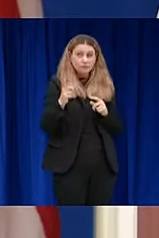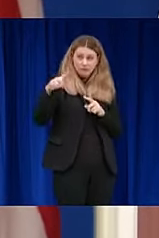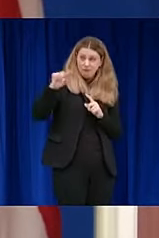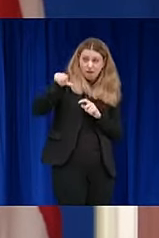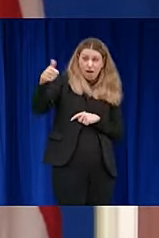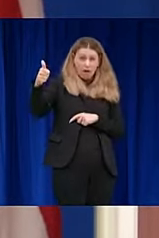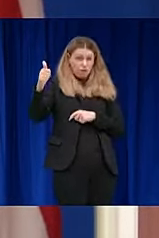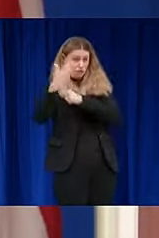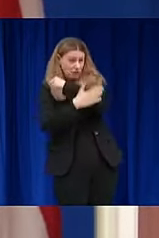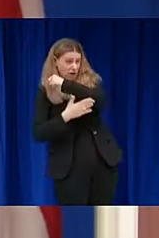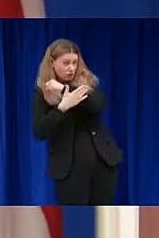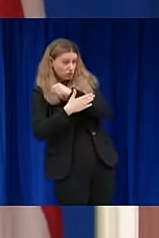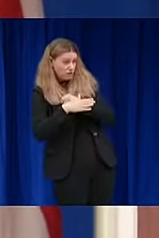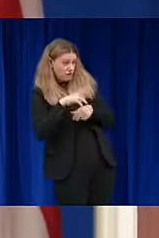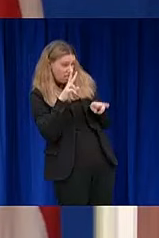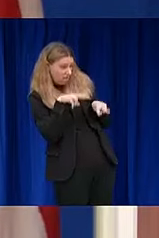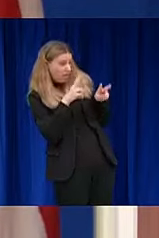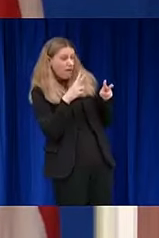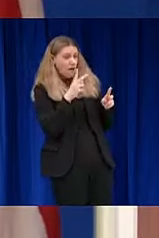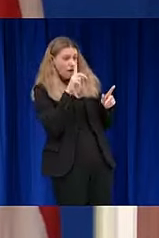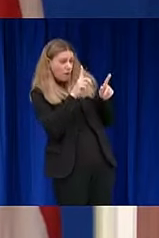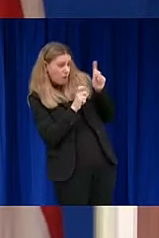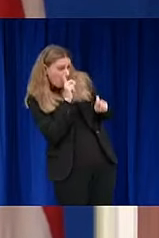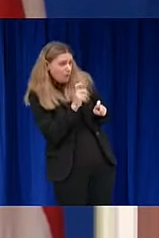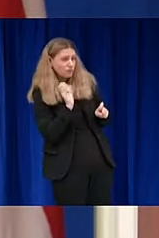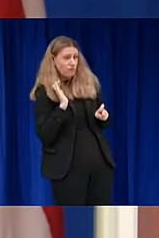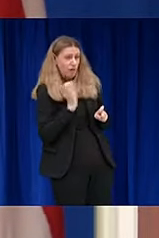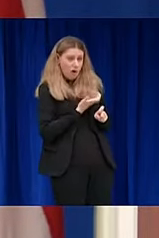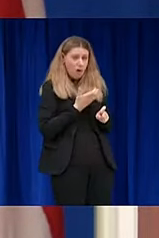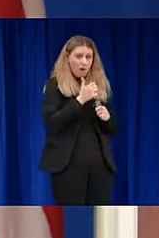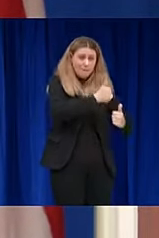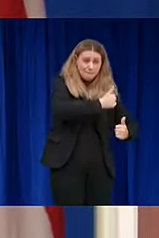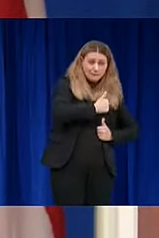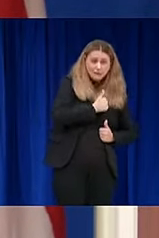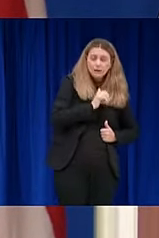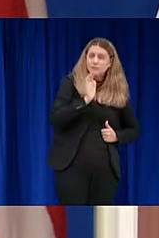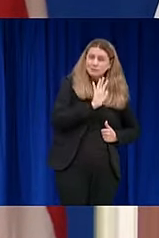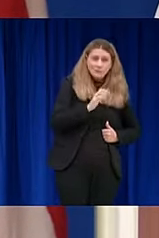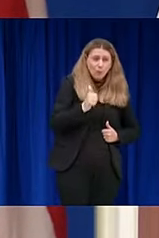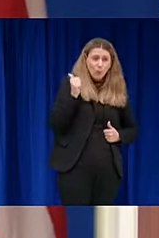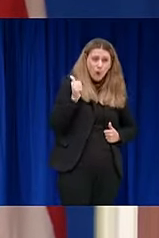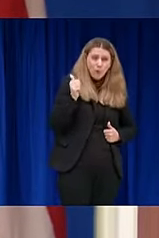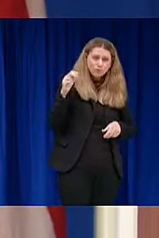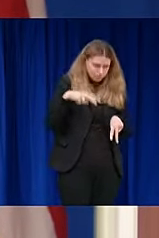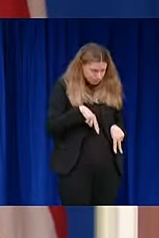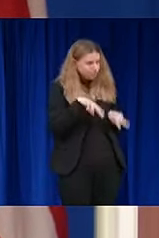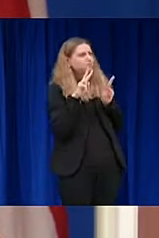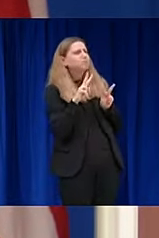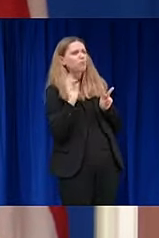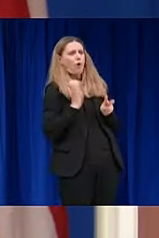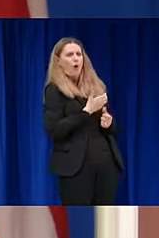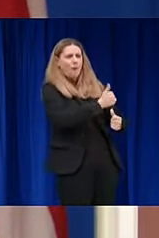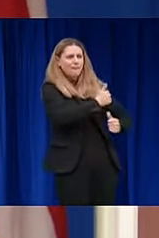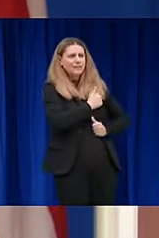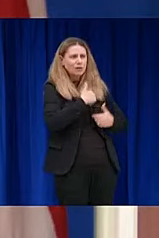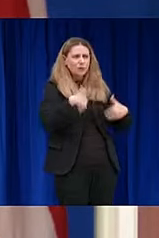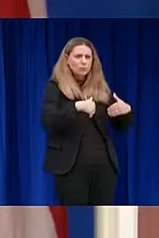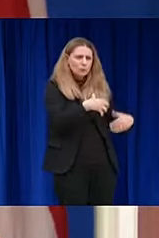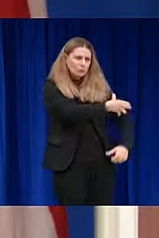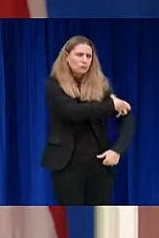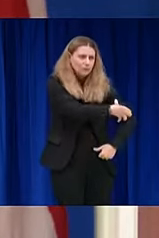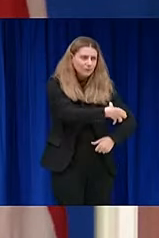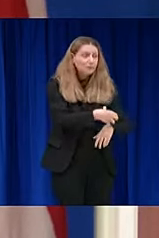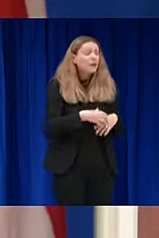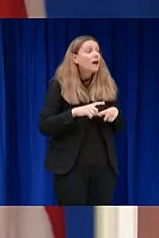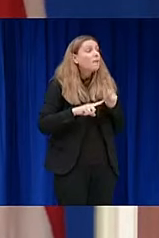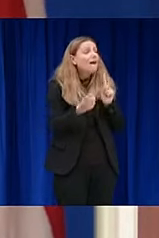built or trade it for any other in the world. Today, the United States is experiencing an erosion